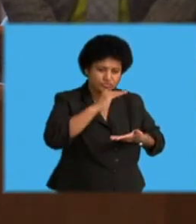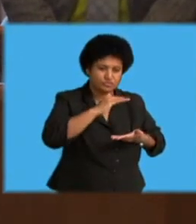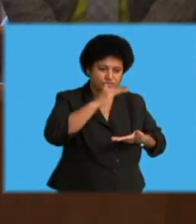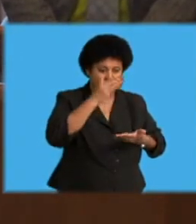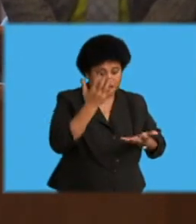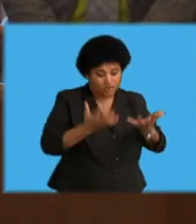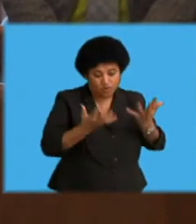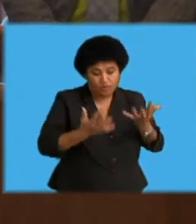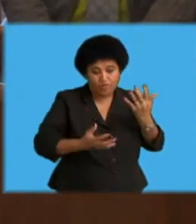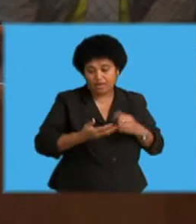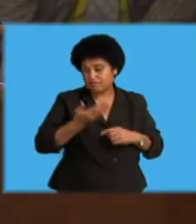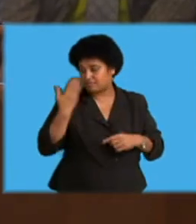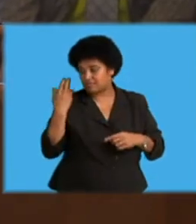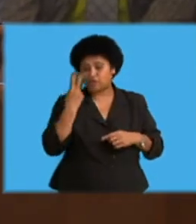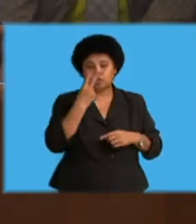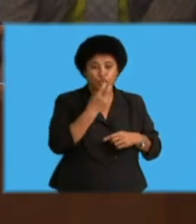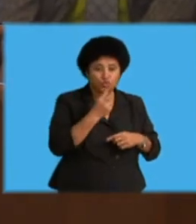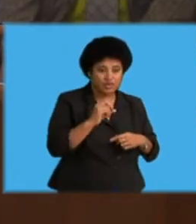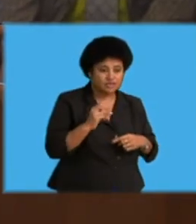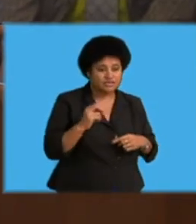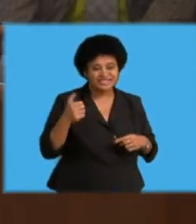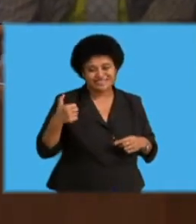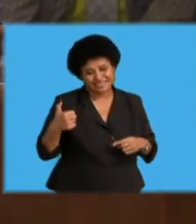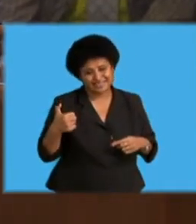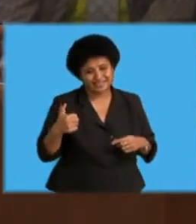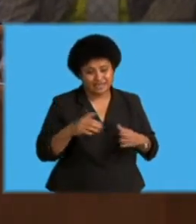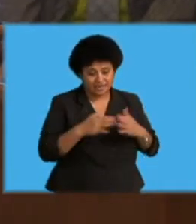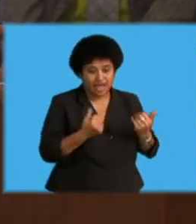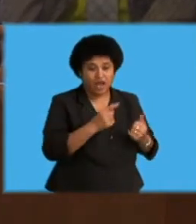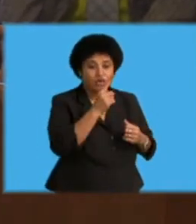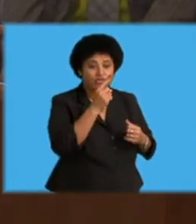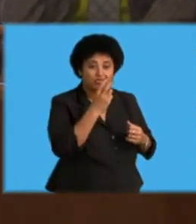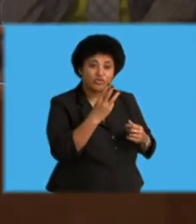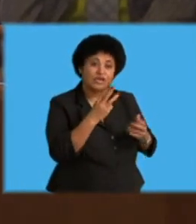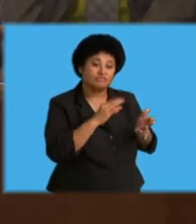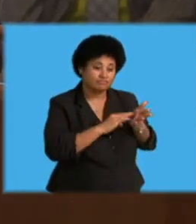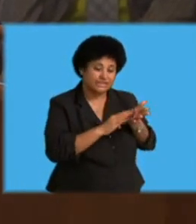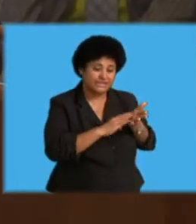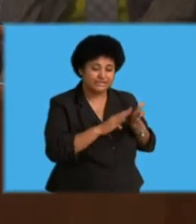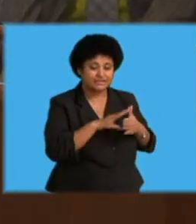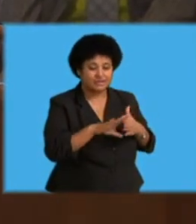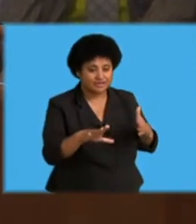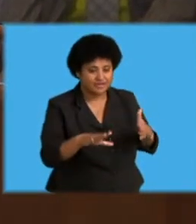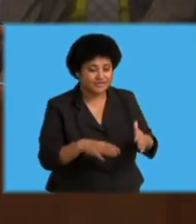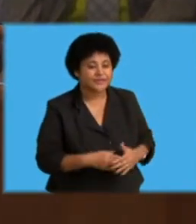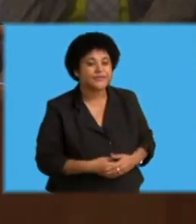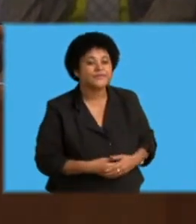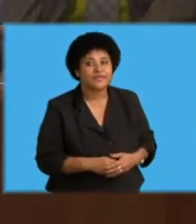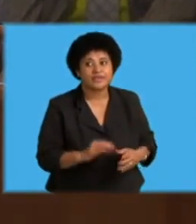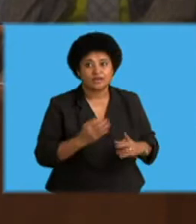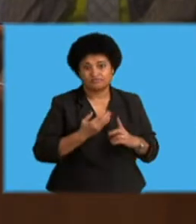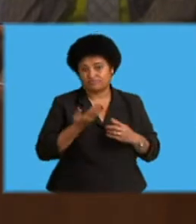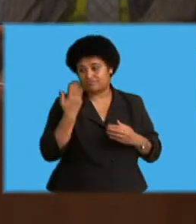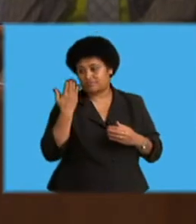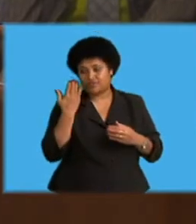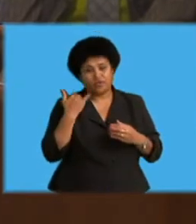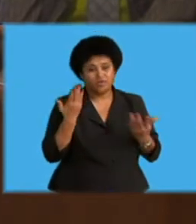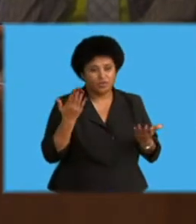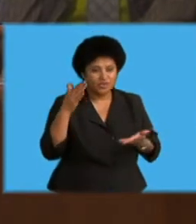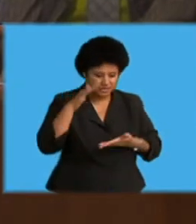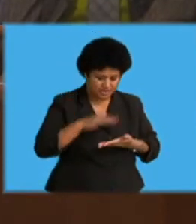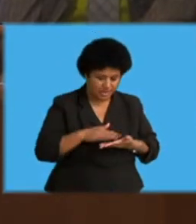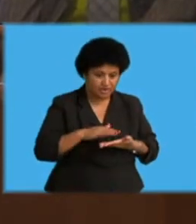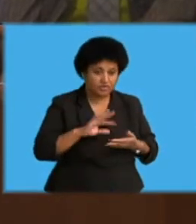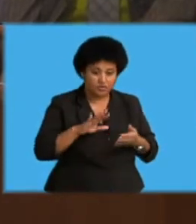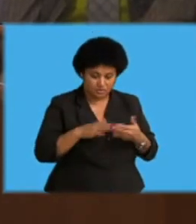Our total revenue is $3.1 billion today. Before it was 1.2 etc. billion dollars. So we have also, Madam Speaker,